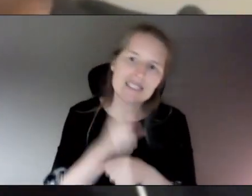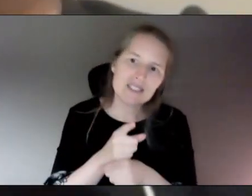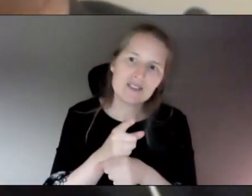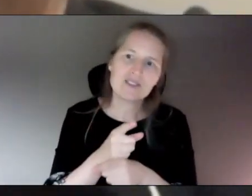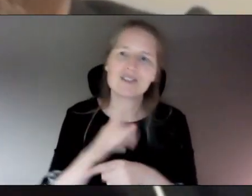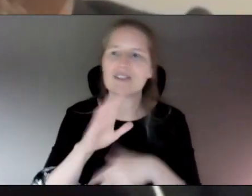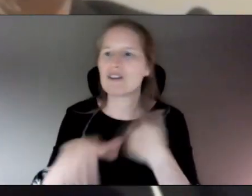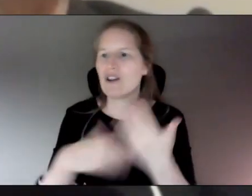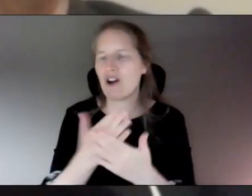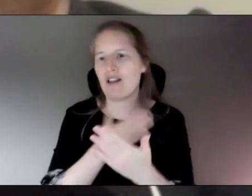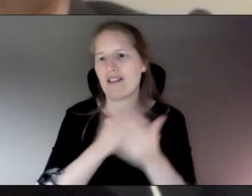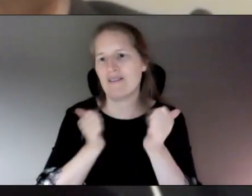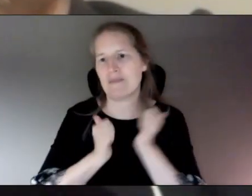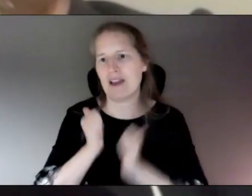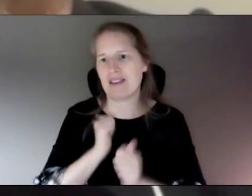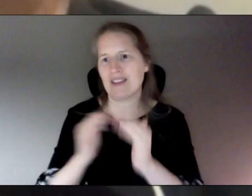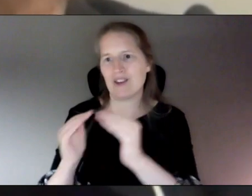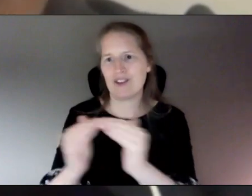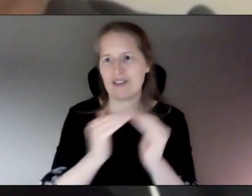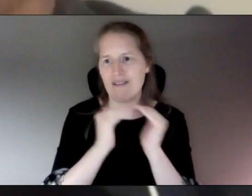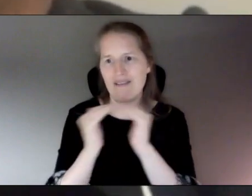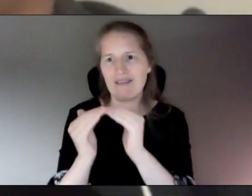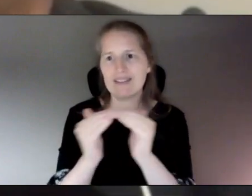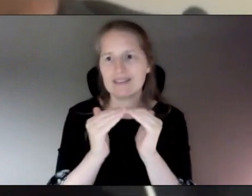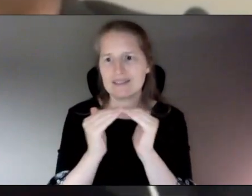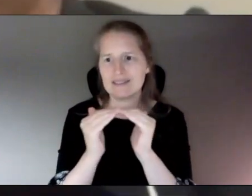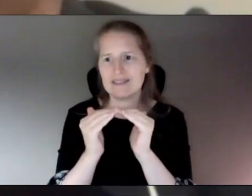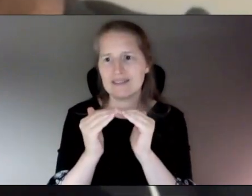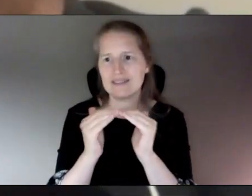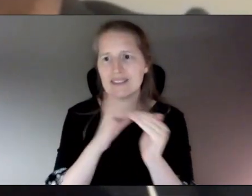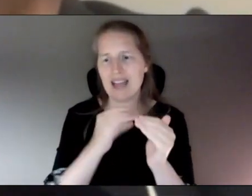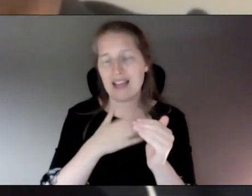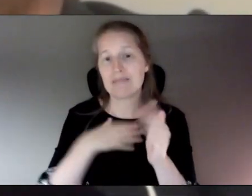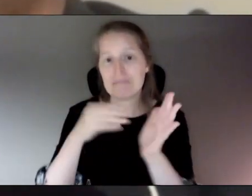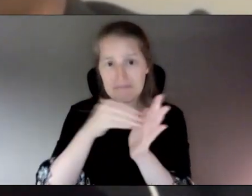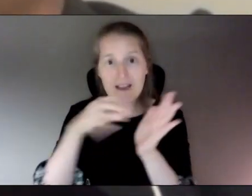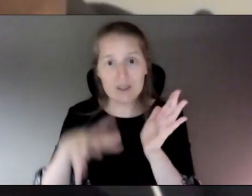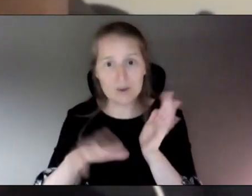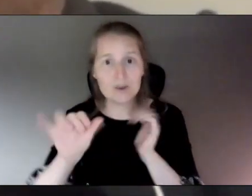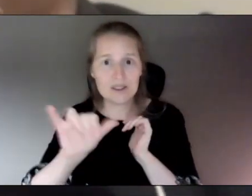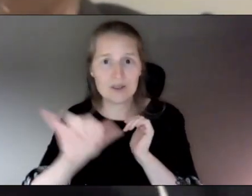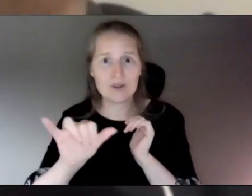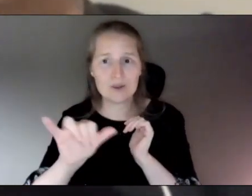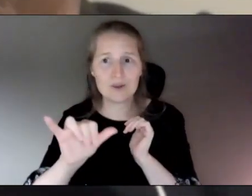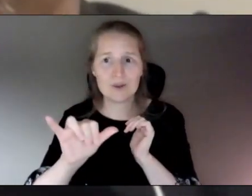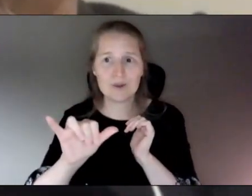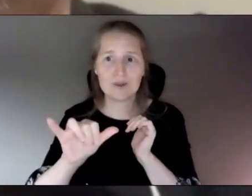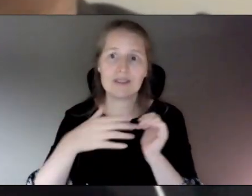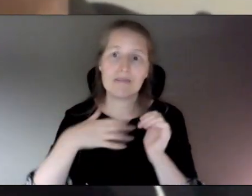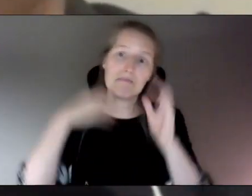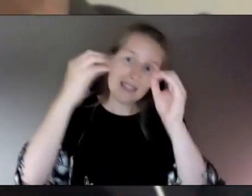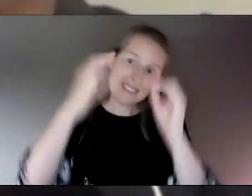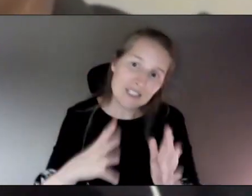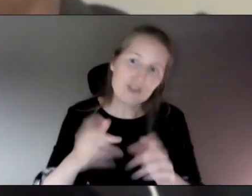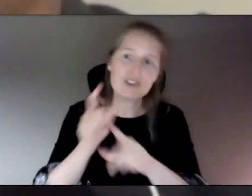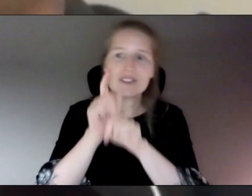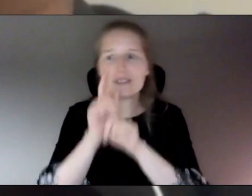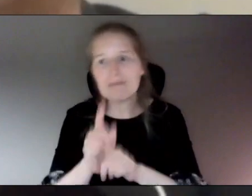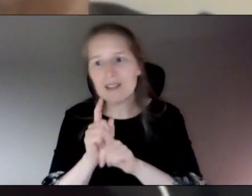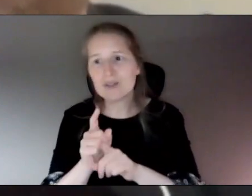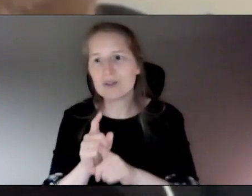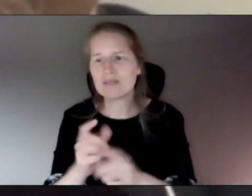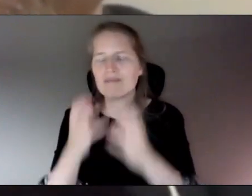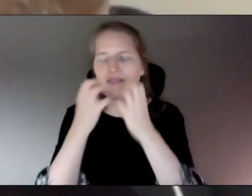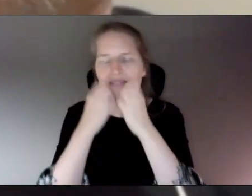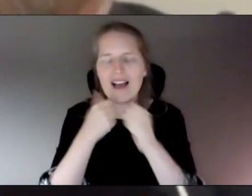my theater colleagues, and to my students, to my teachers, my mentors. I value each of you